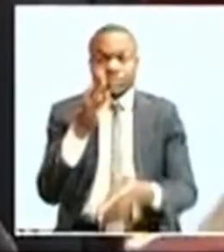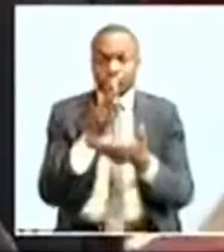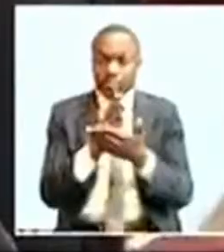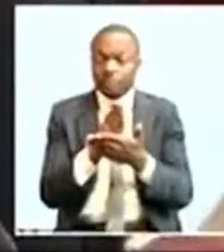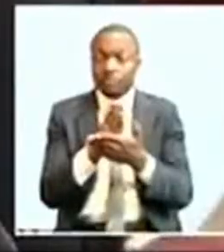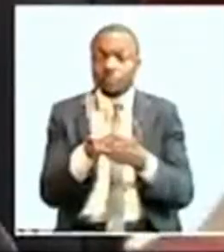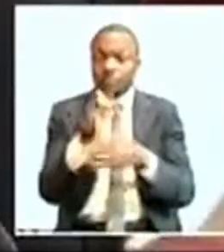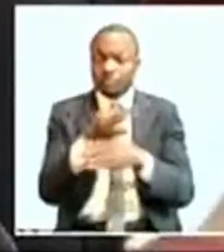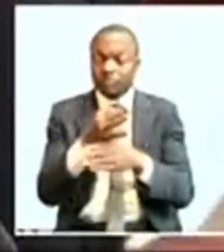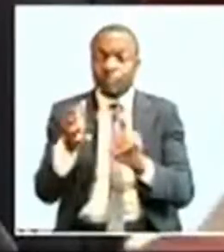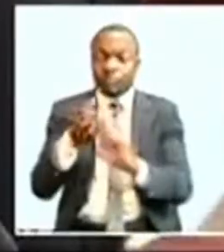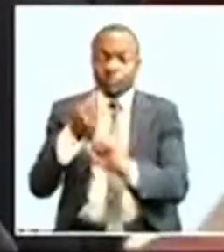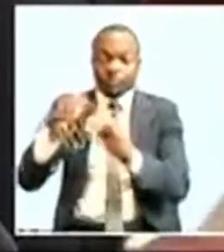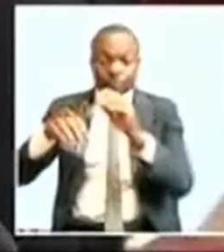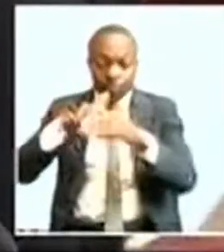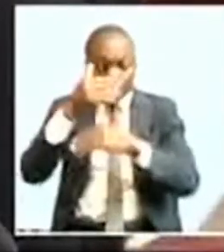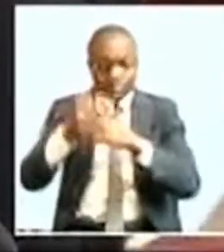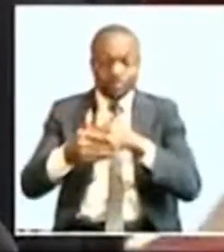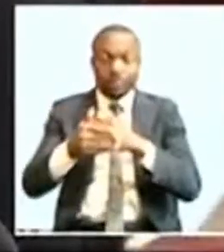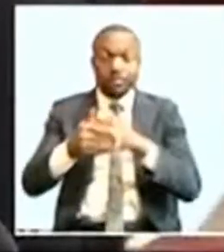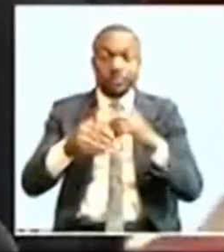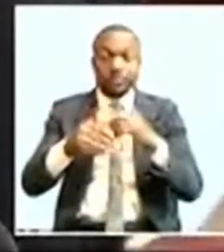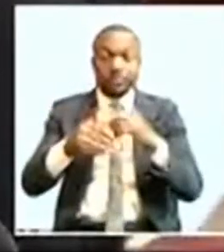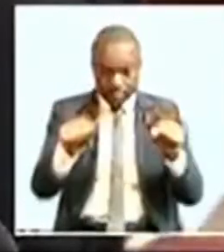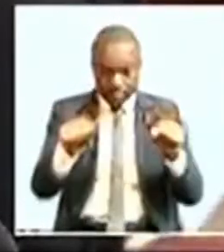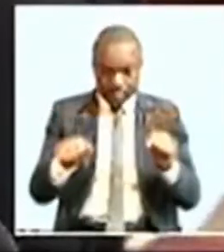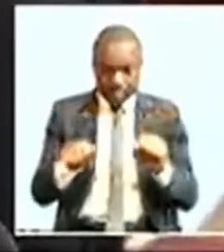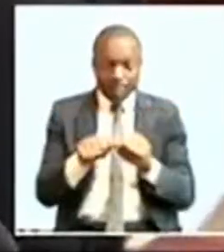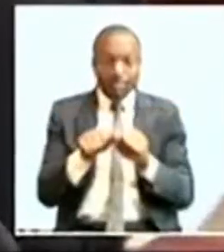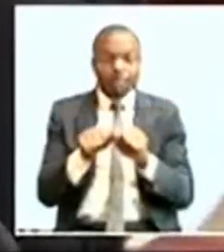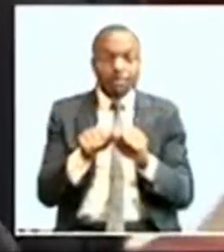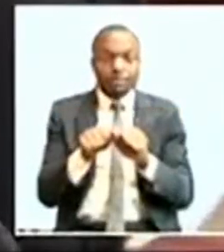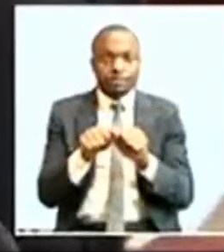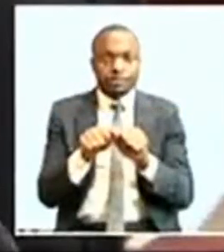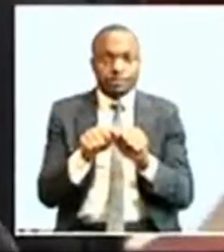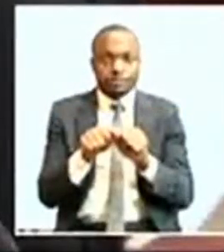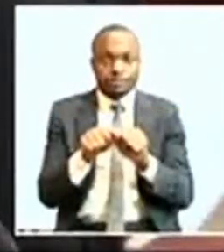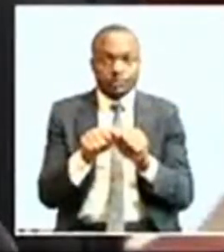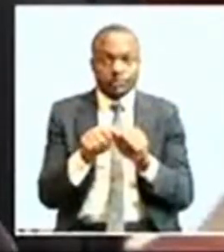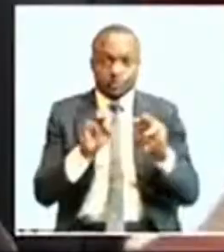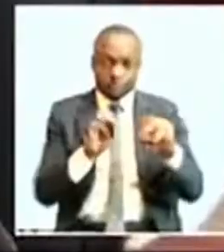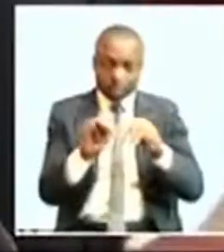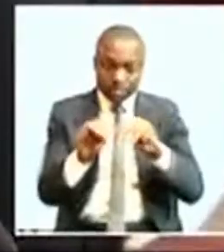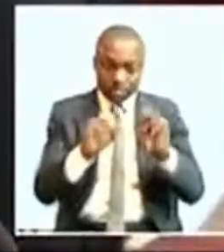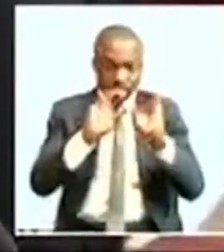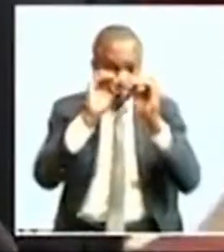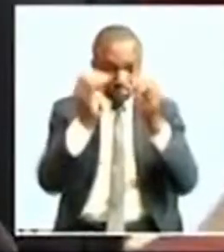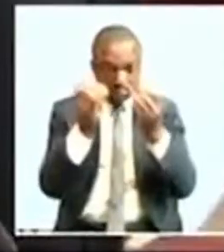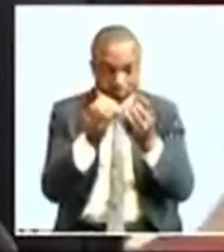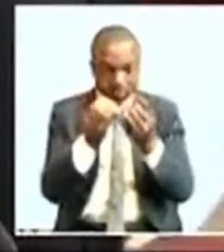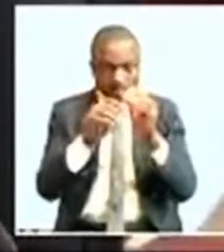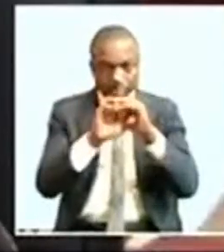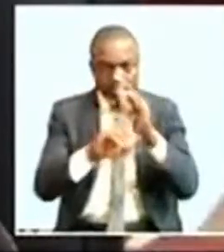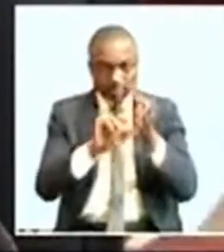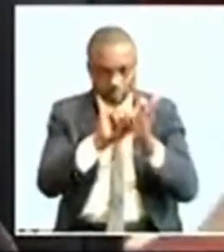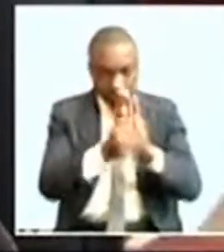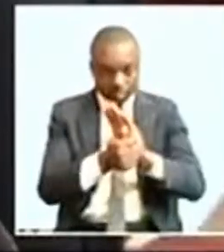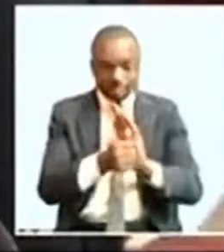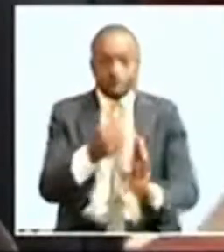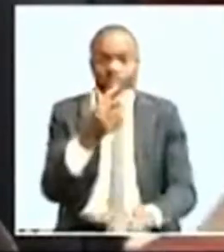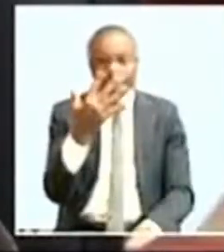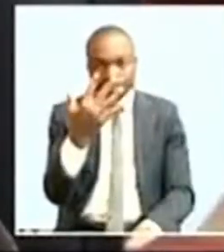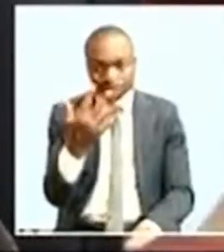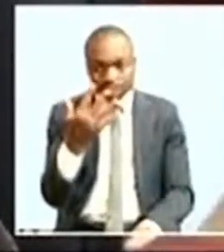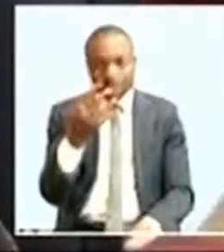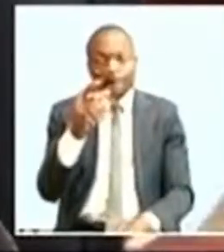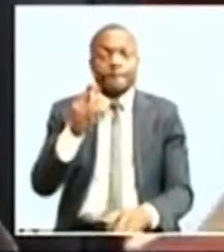national jurisdiction or the competence of regional fisheries management organizations under Article 5.